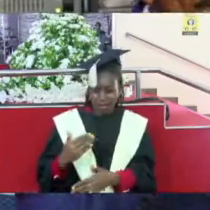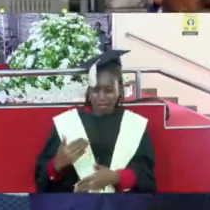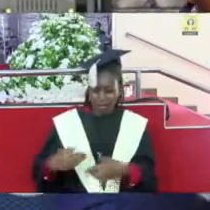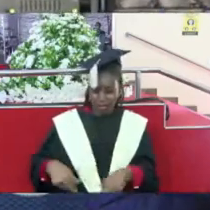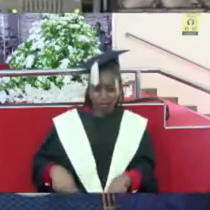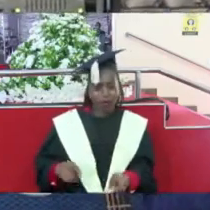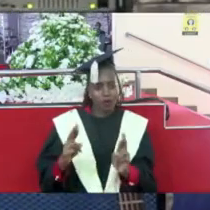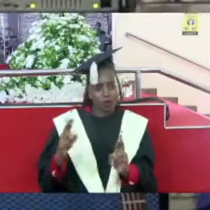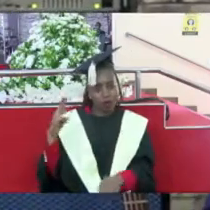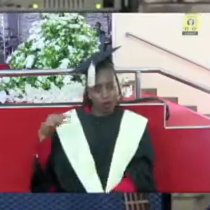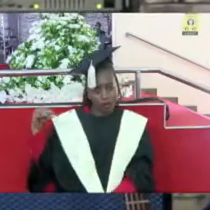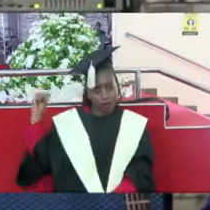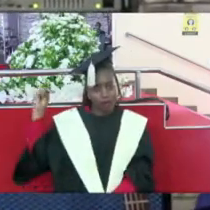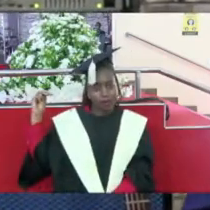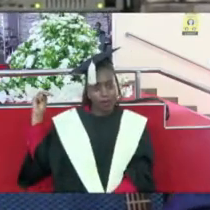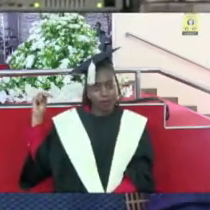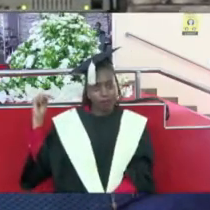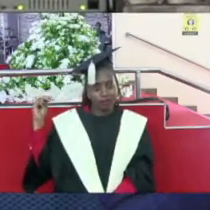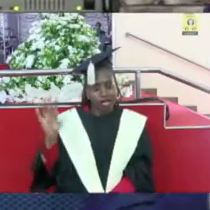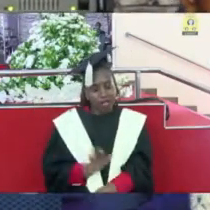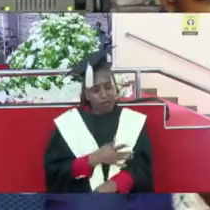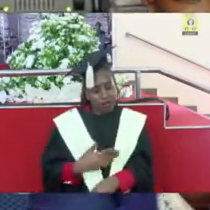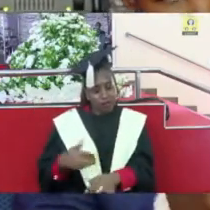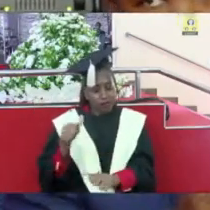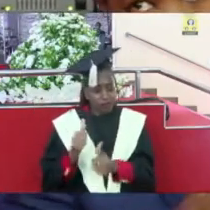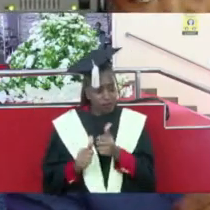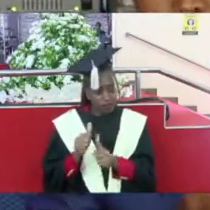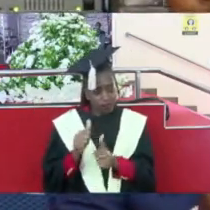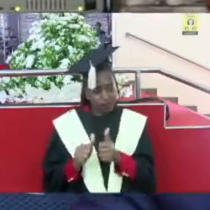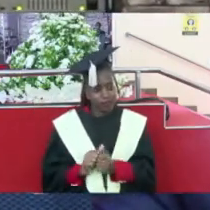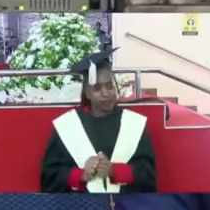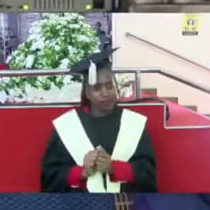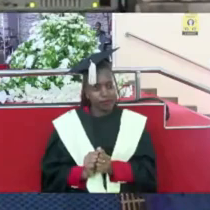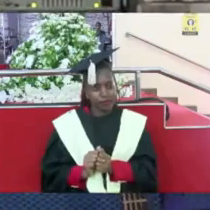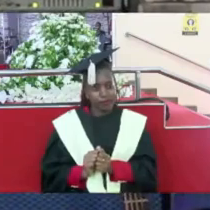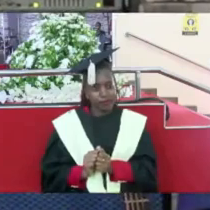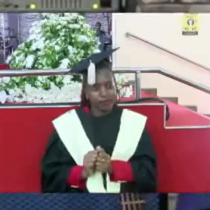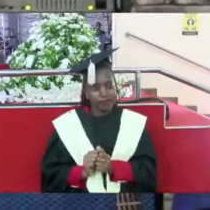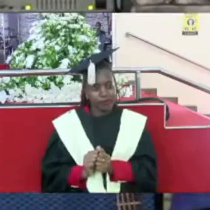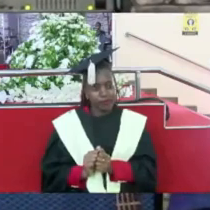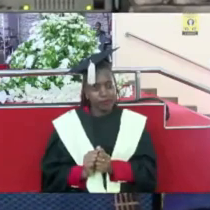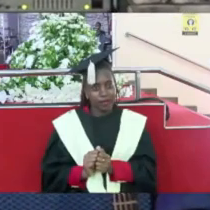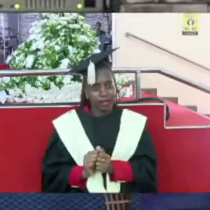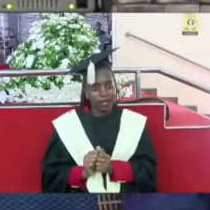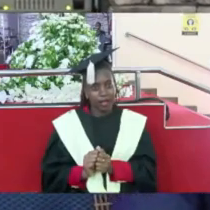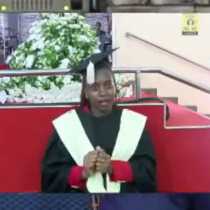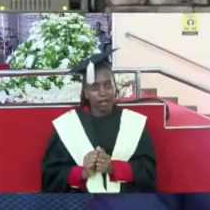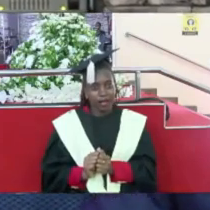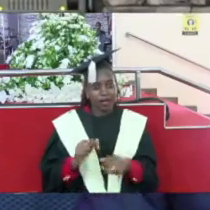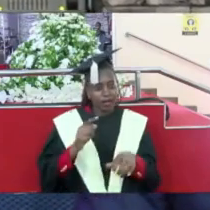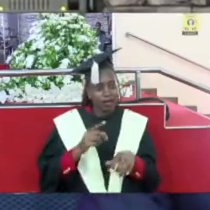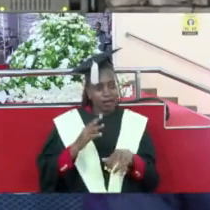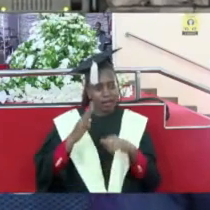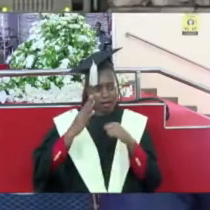to the bar or the pub. Wanaimba nyimbo gani? Which songs do they sing? Kwanza saa 9, saa 8, saa